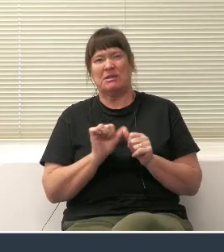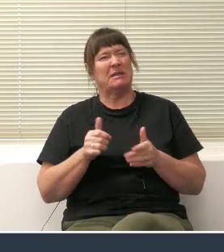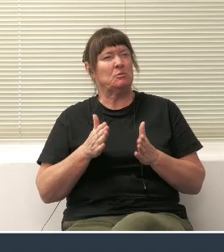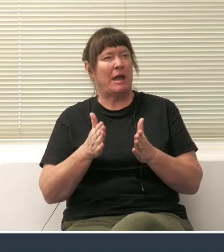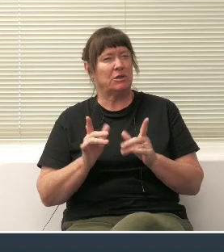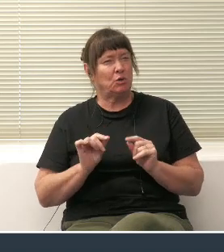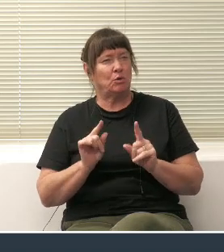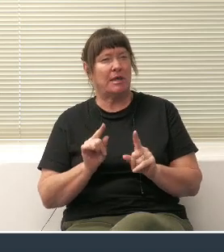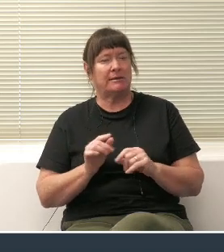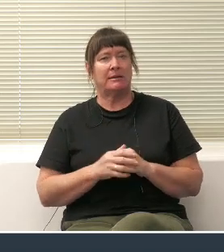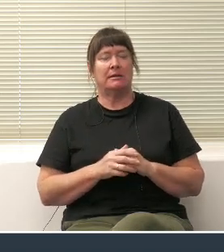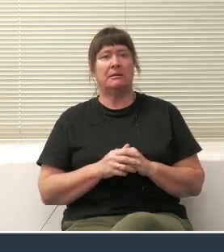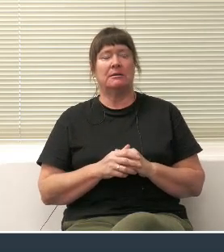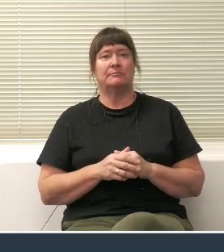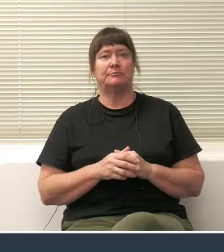that.